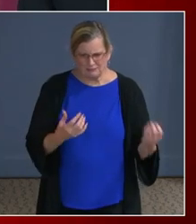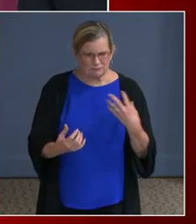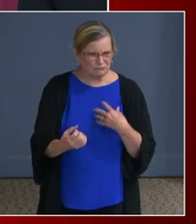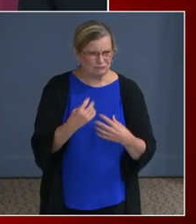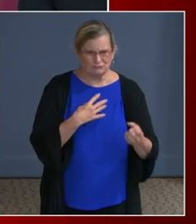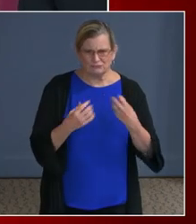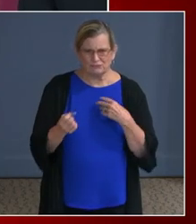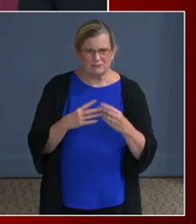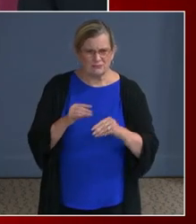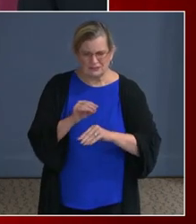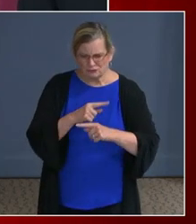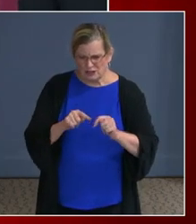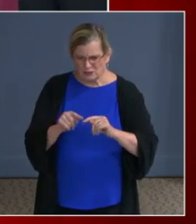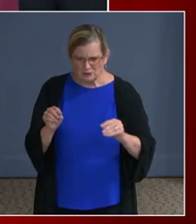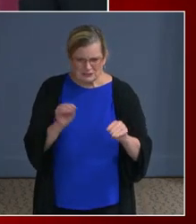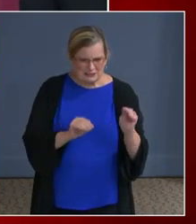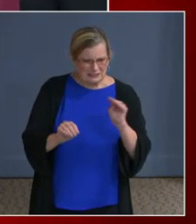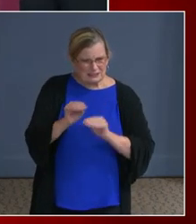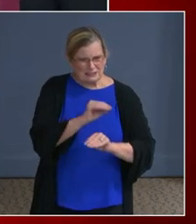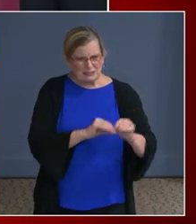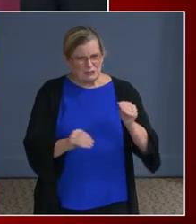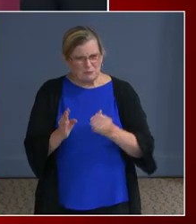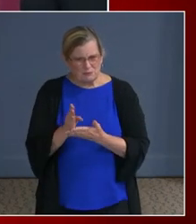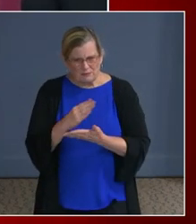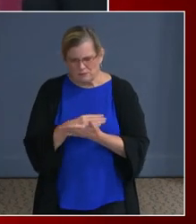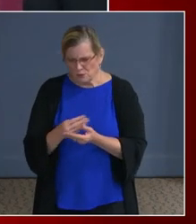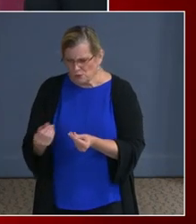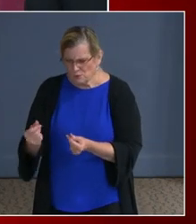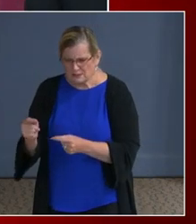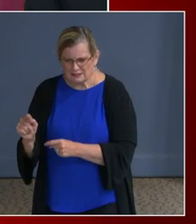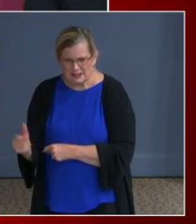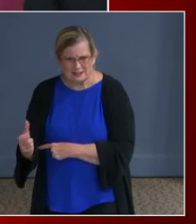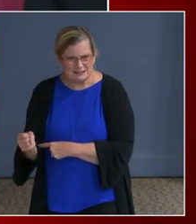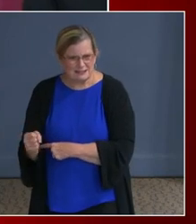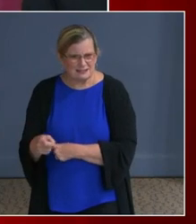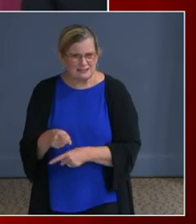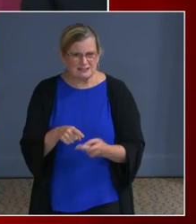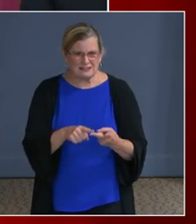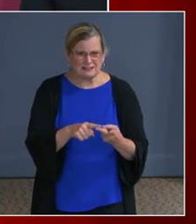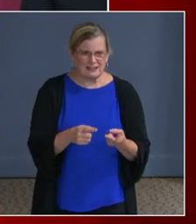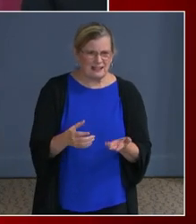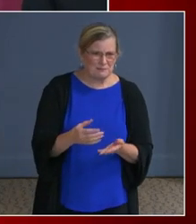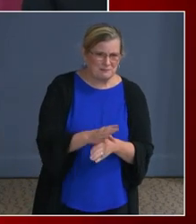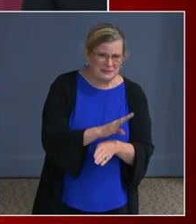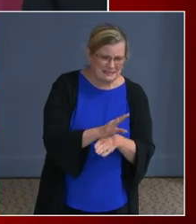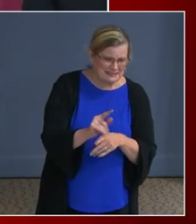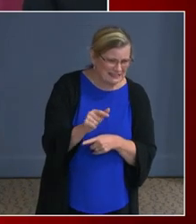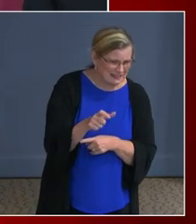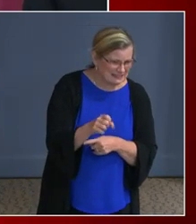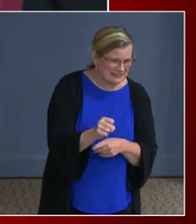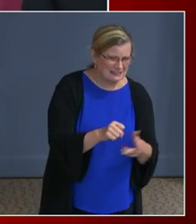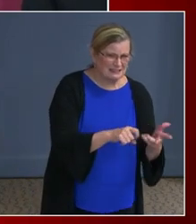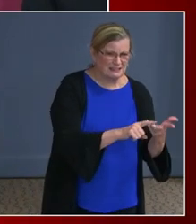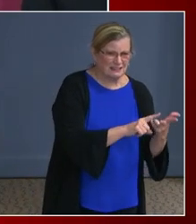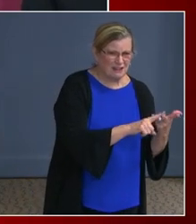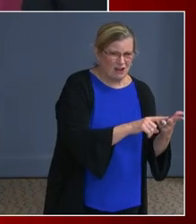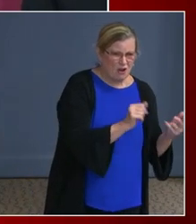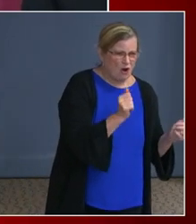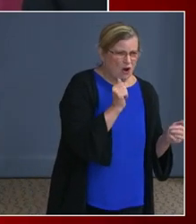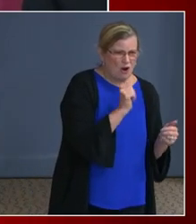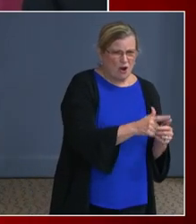property tax on the commercial side especially, could be affected. So